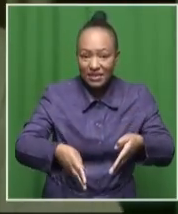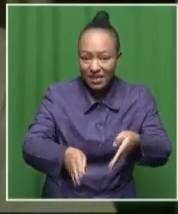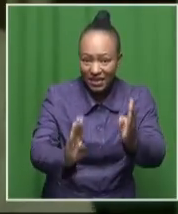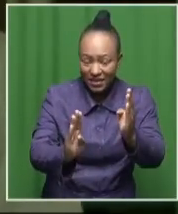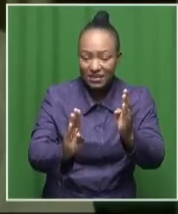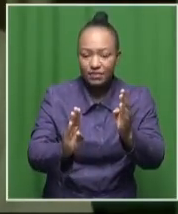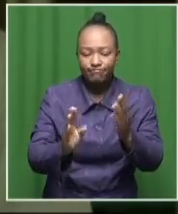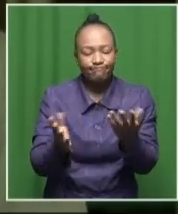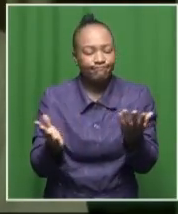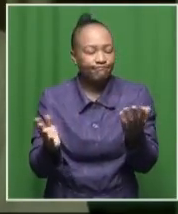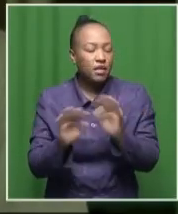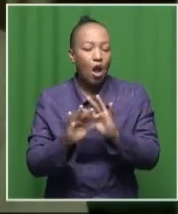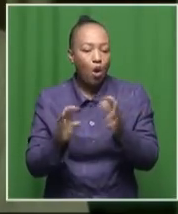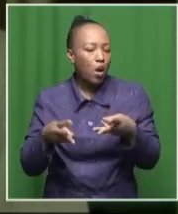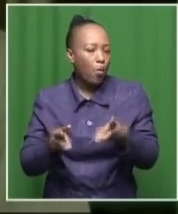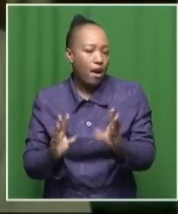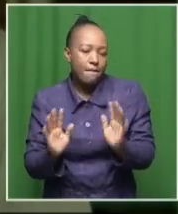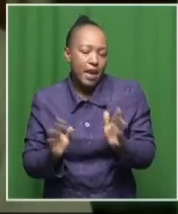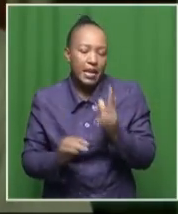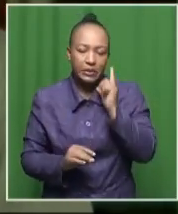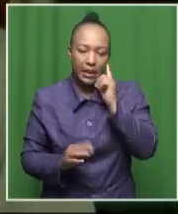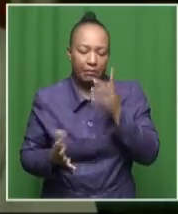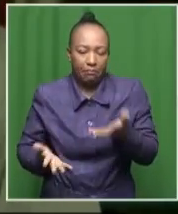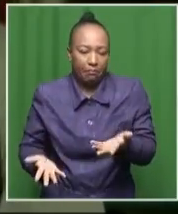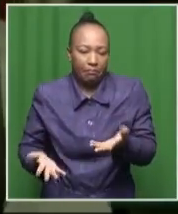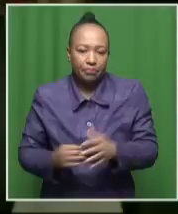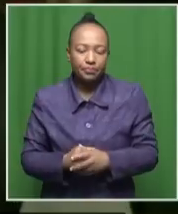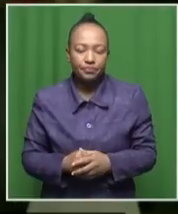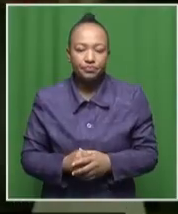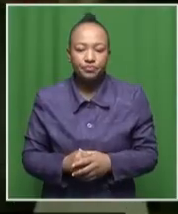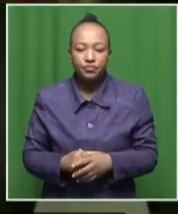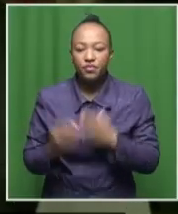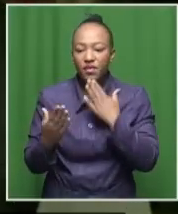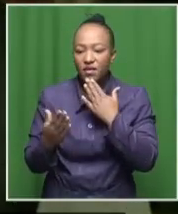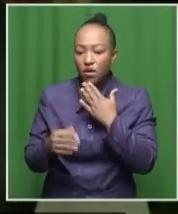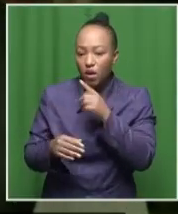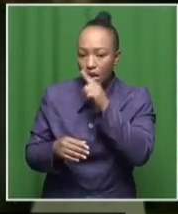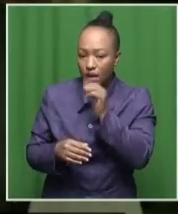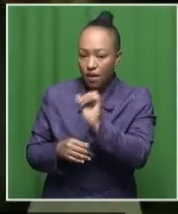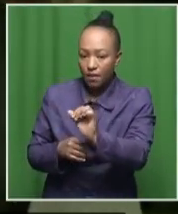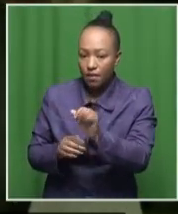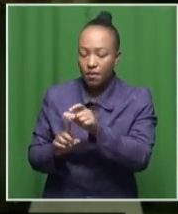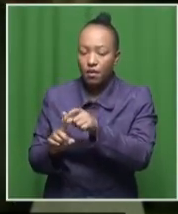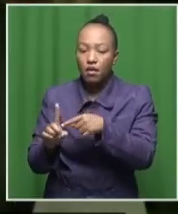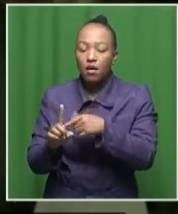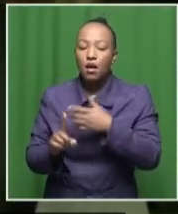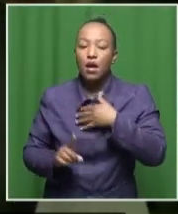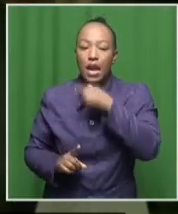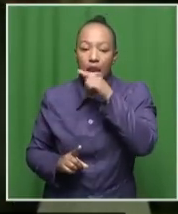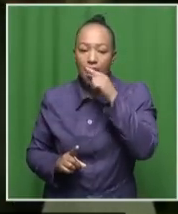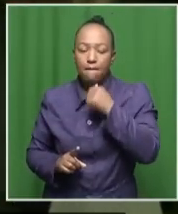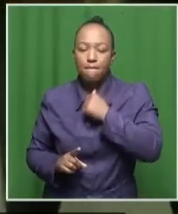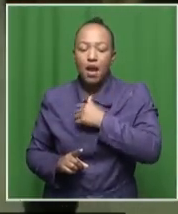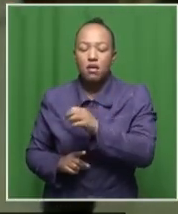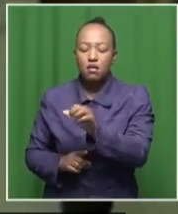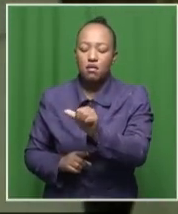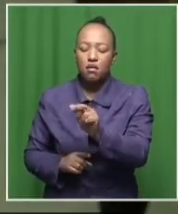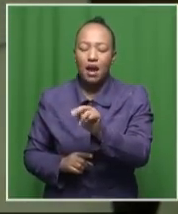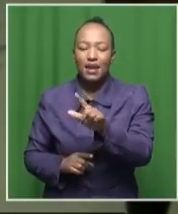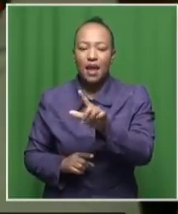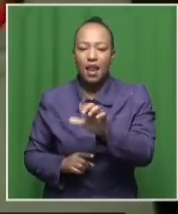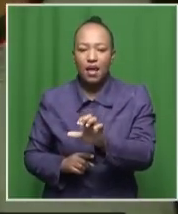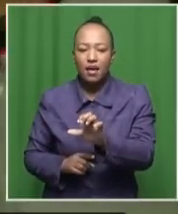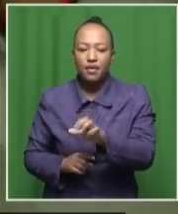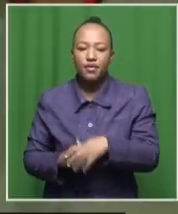it's the only way they could do. Thank you so much. Can you give us your name? My name is Anele Tofu. Thank you so